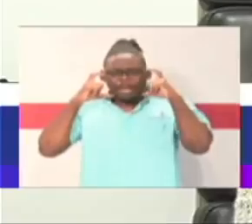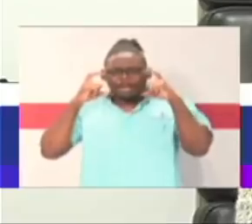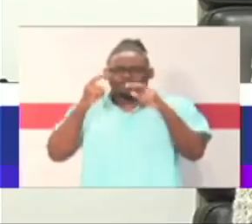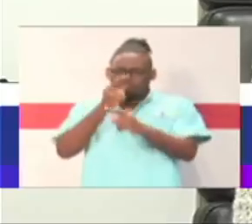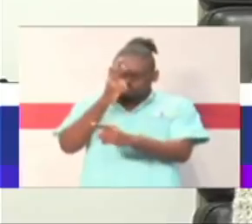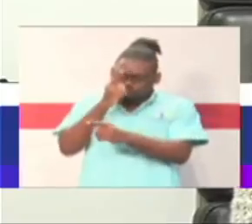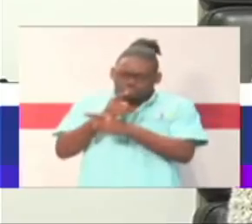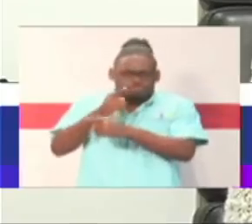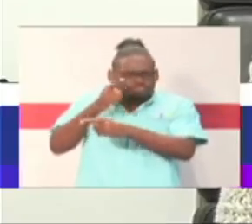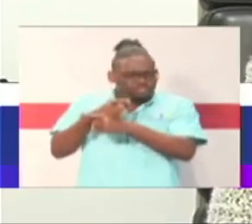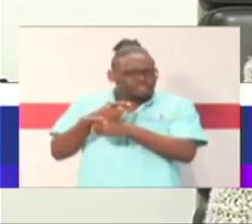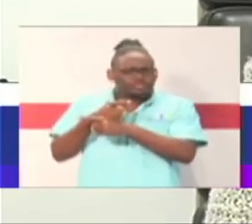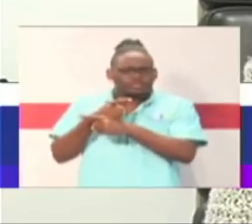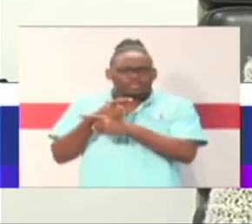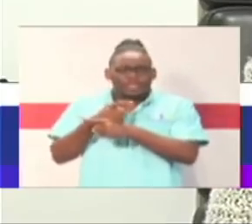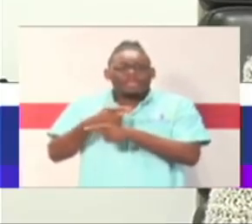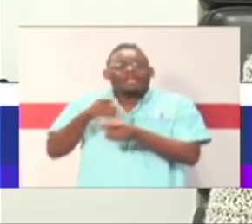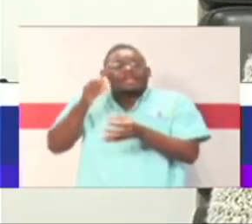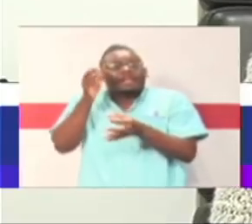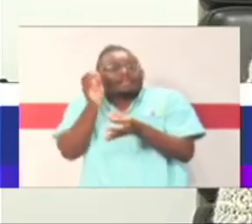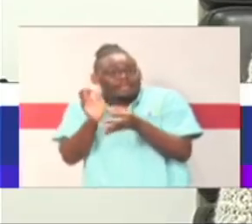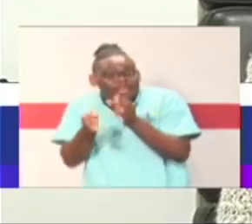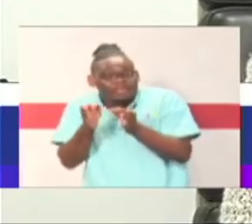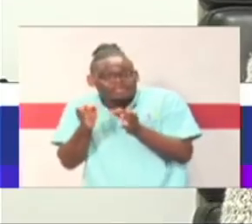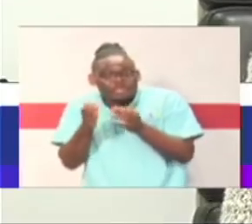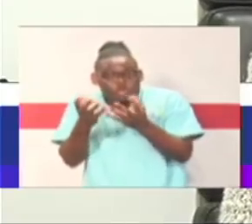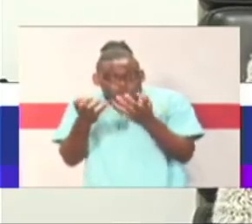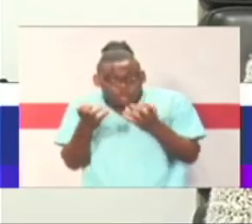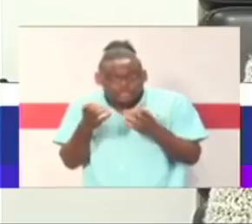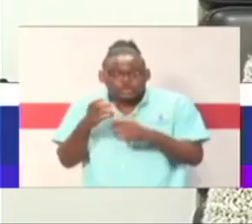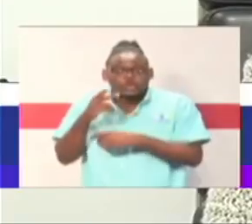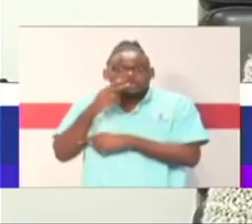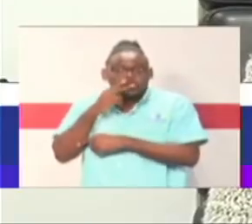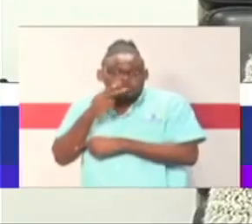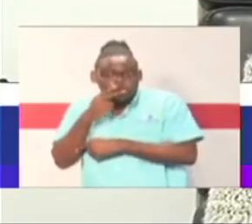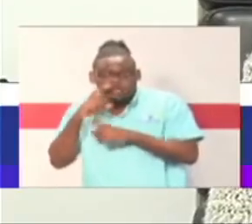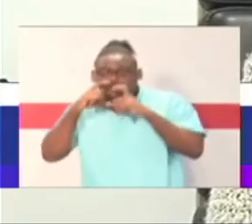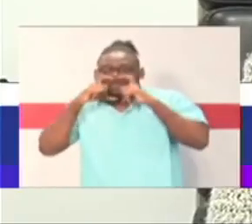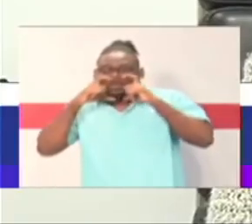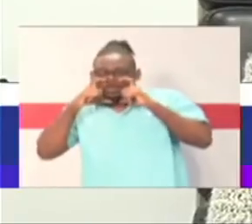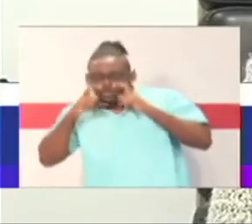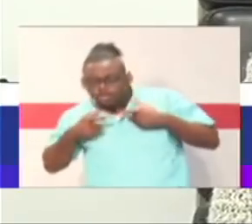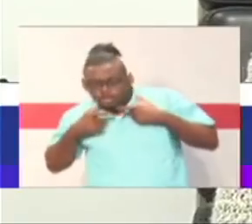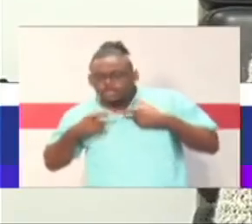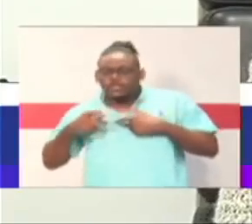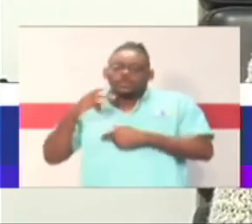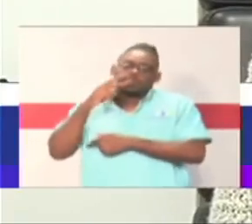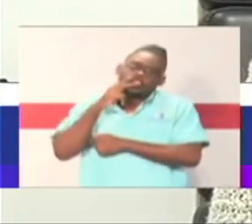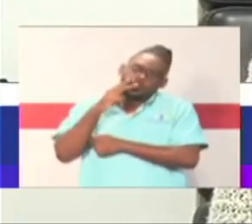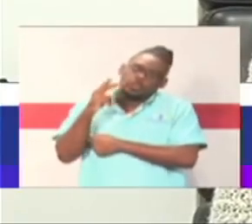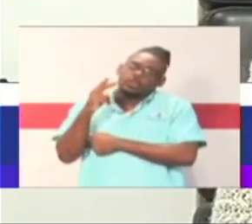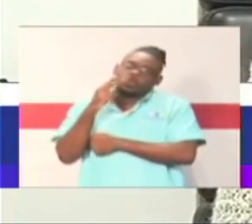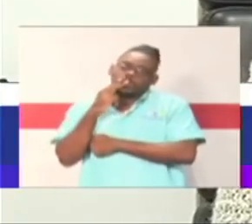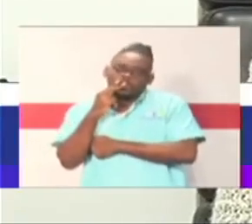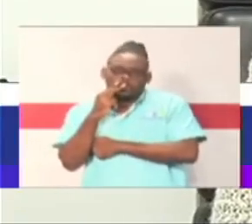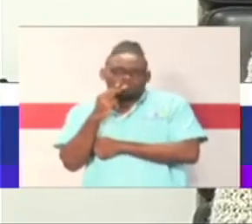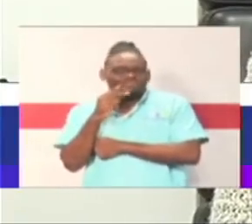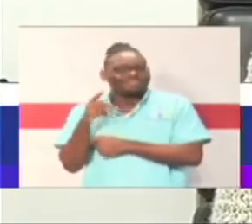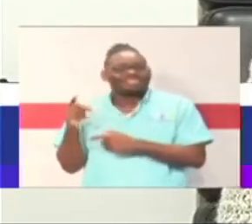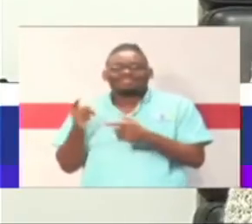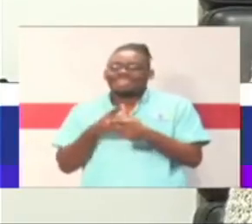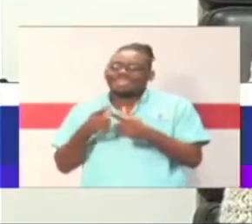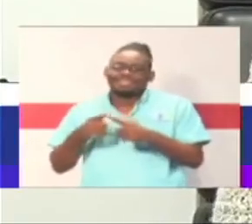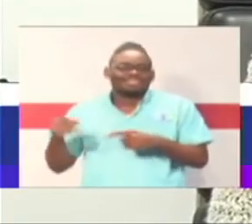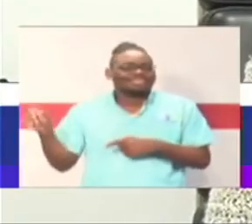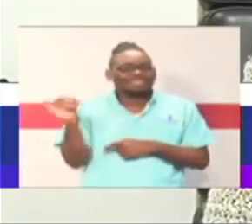is tantamount to not wearing your mask at all. So we do ask, as one of these 3 Ws, to please wear your mask properly, as well